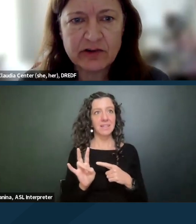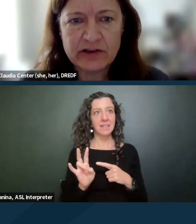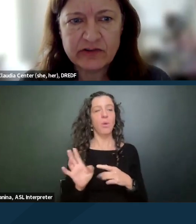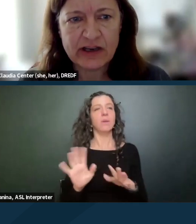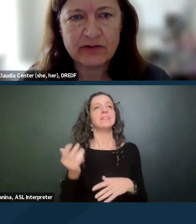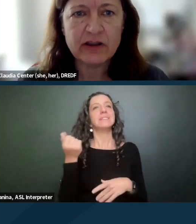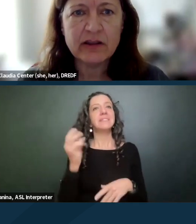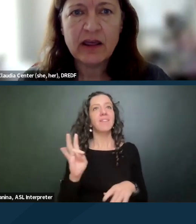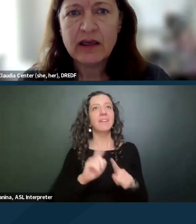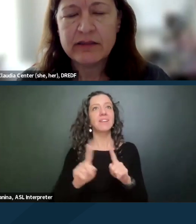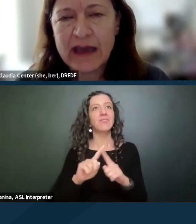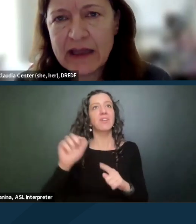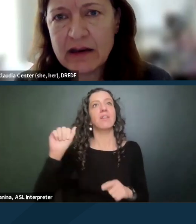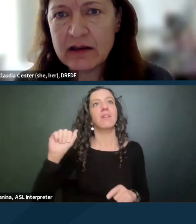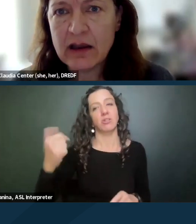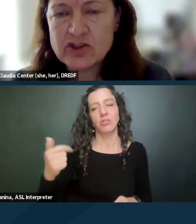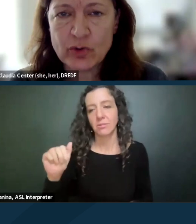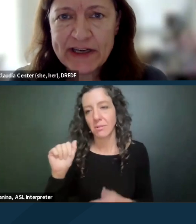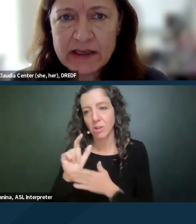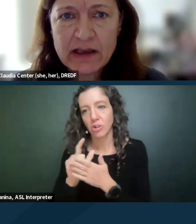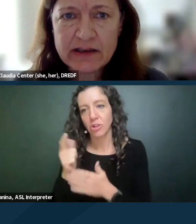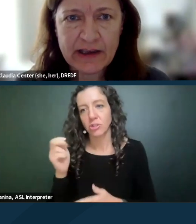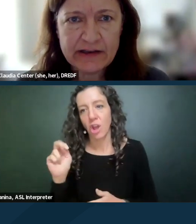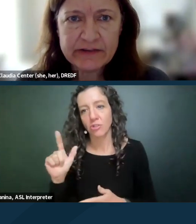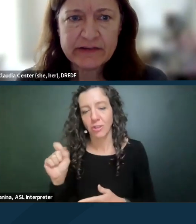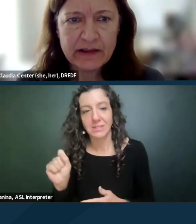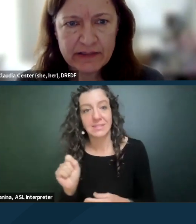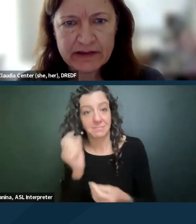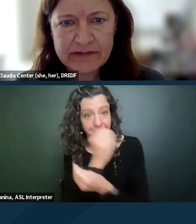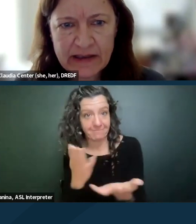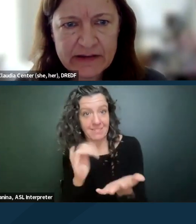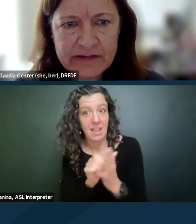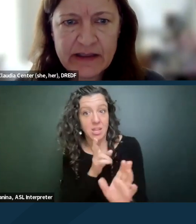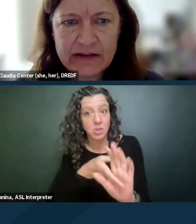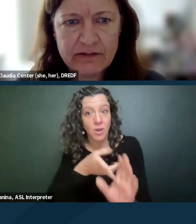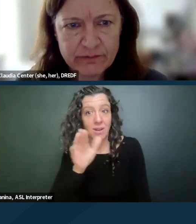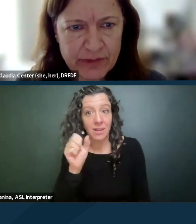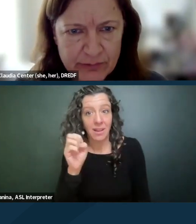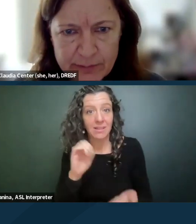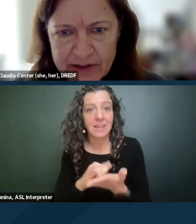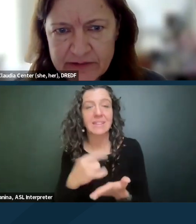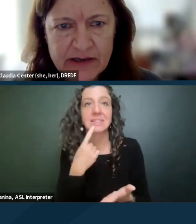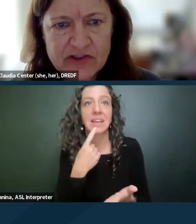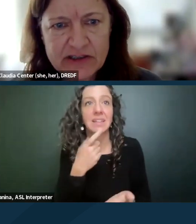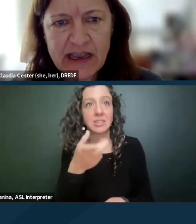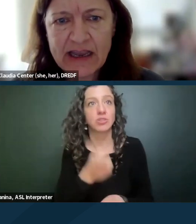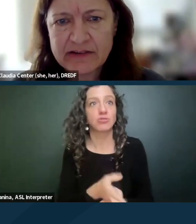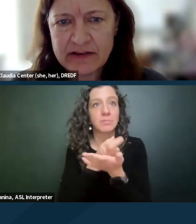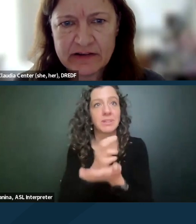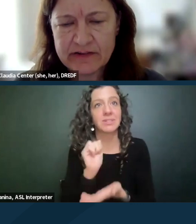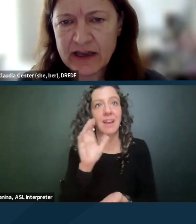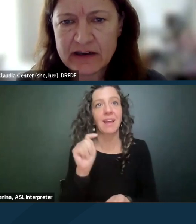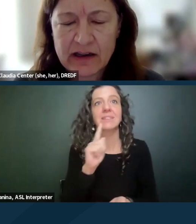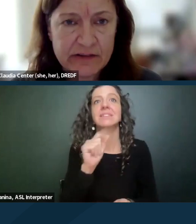17 attorneys general that joining a case that says that the Rehabilitation